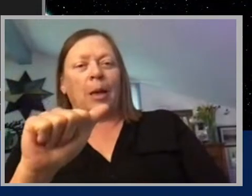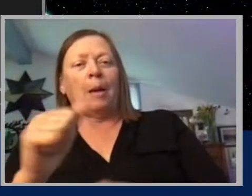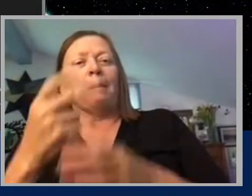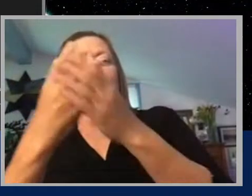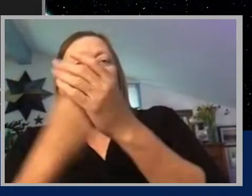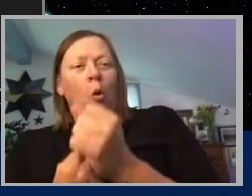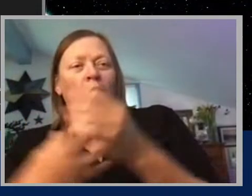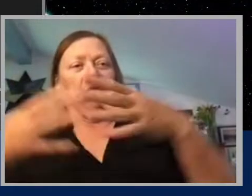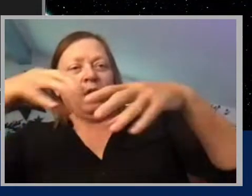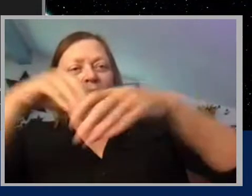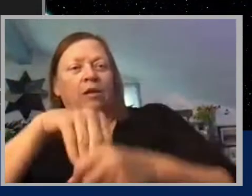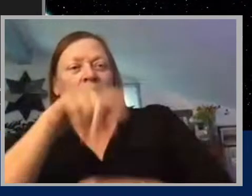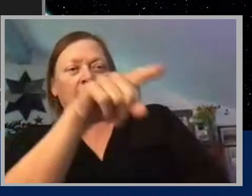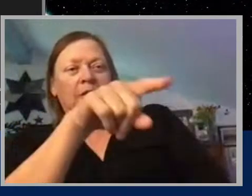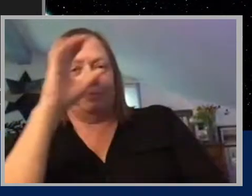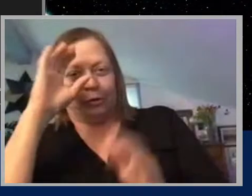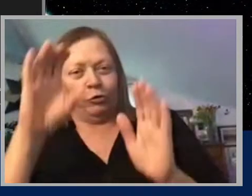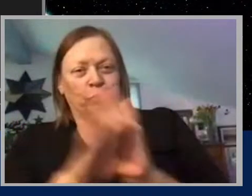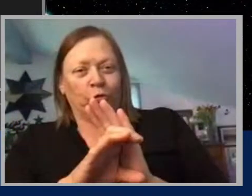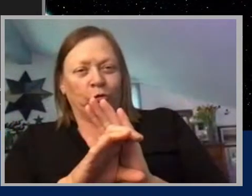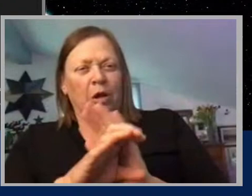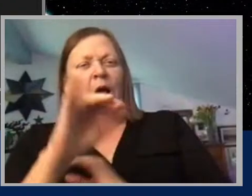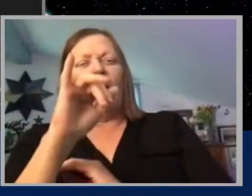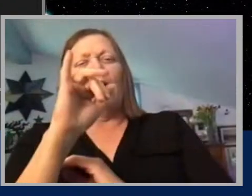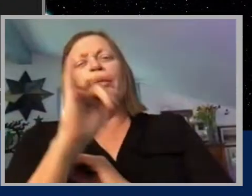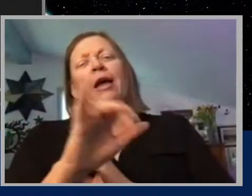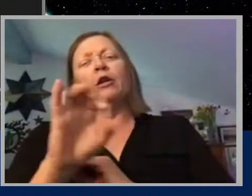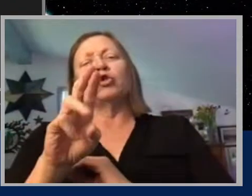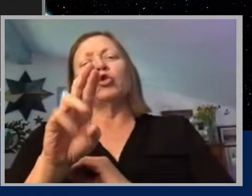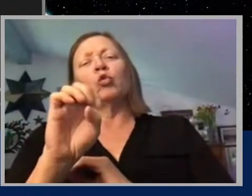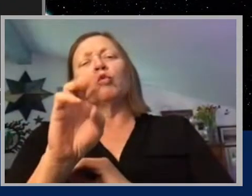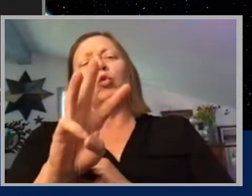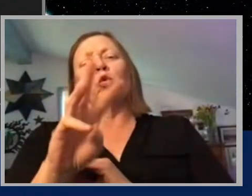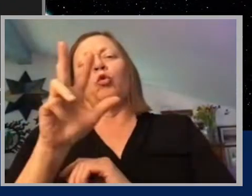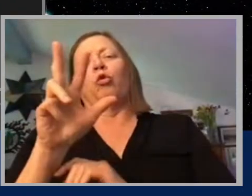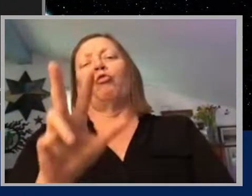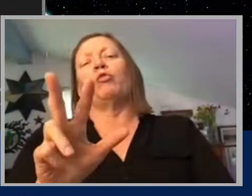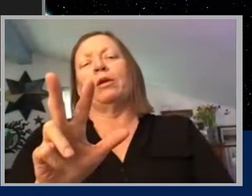was Crew 3 recovery. Yeah. Yeah, this one,